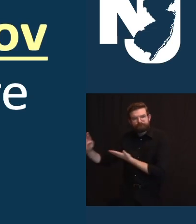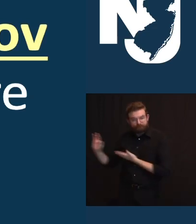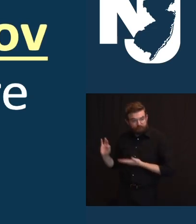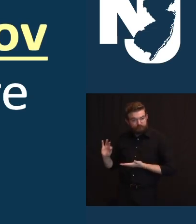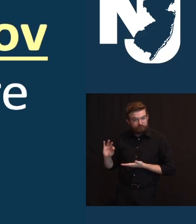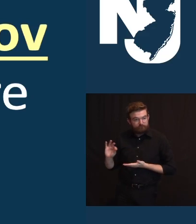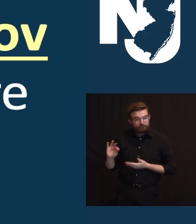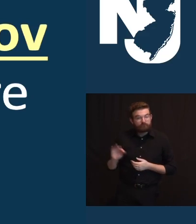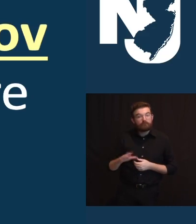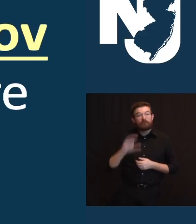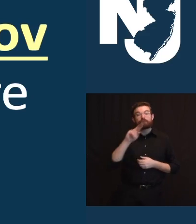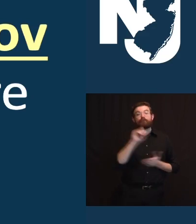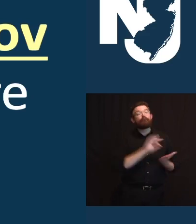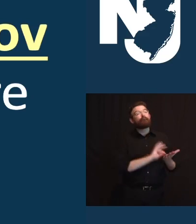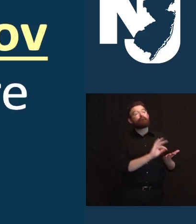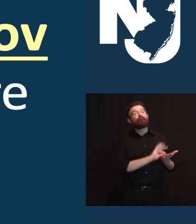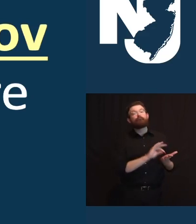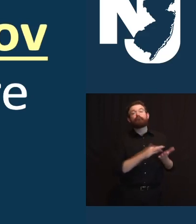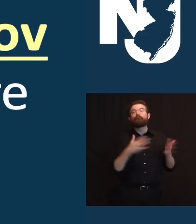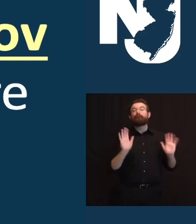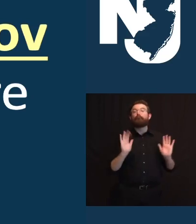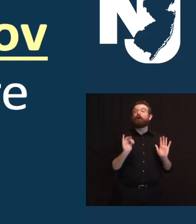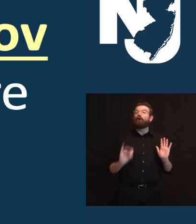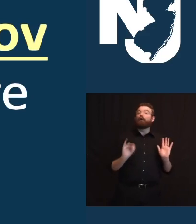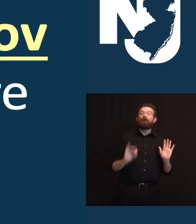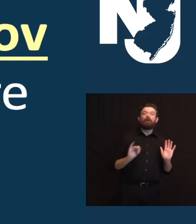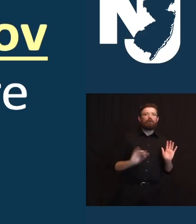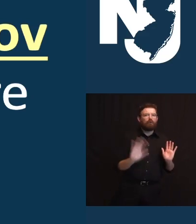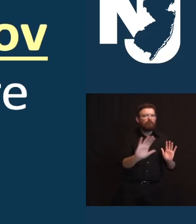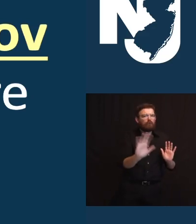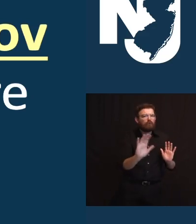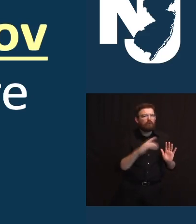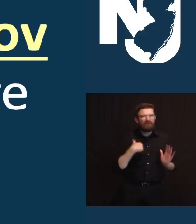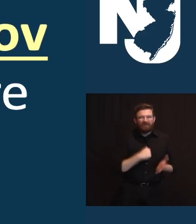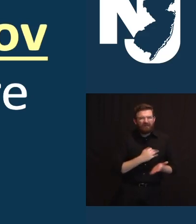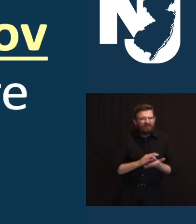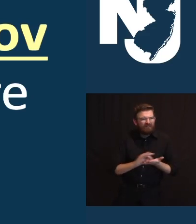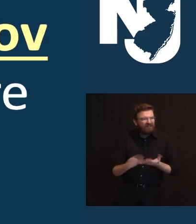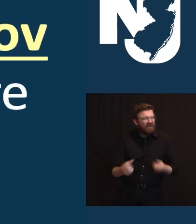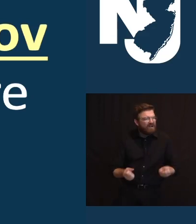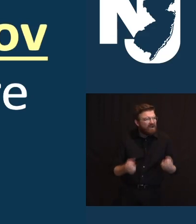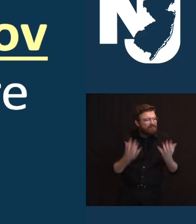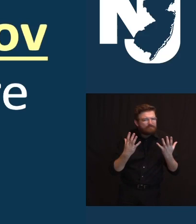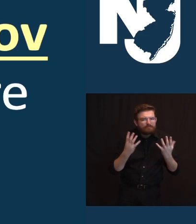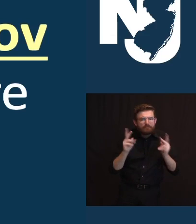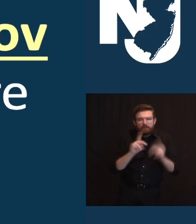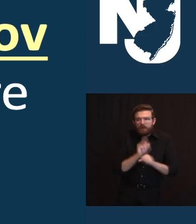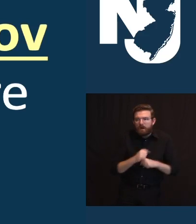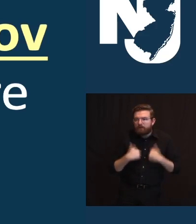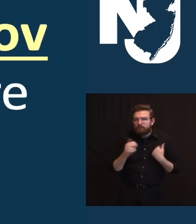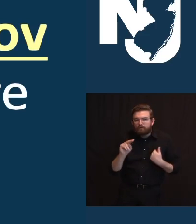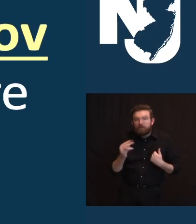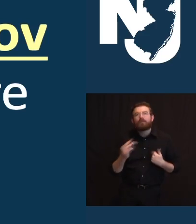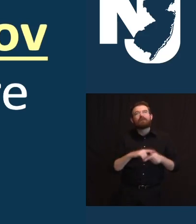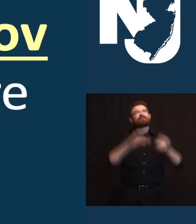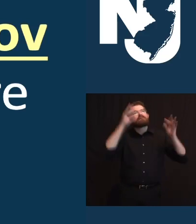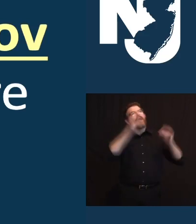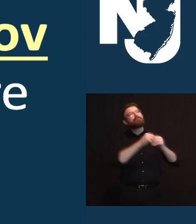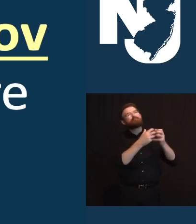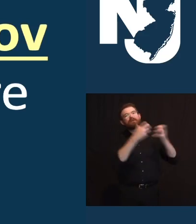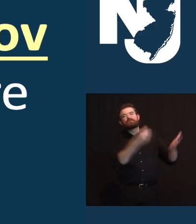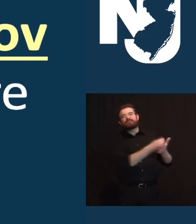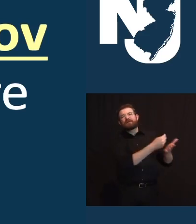count. It's the basis for billions of dollars in federal aid. It's how we here in New Jersey make many decisions as well. It impacts every